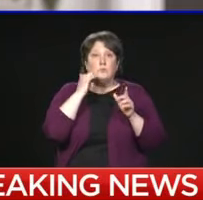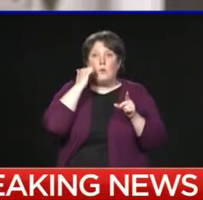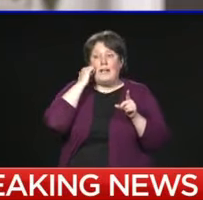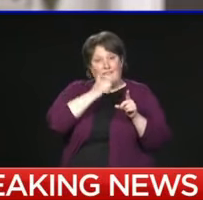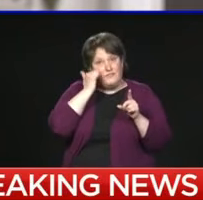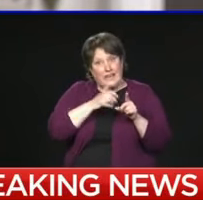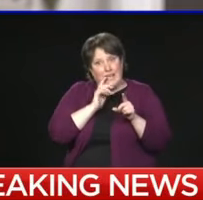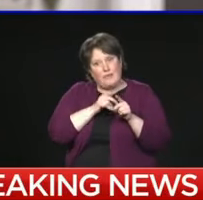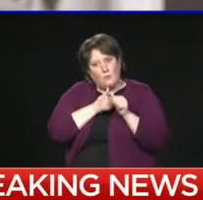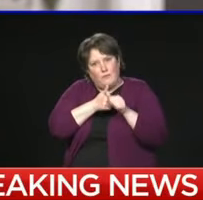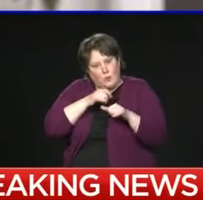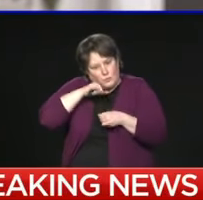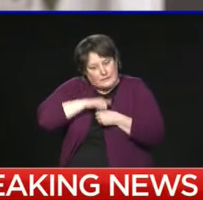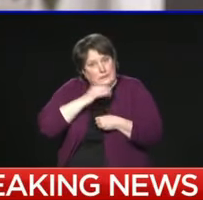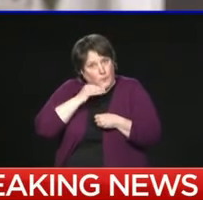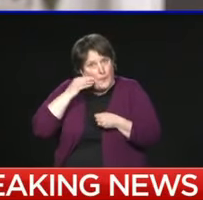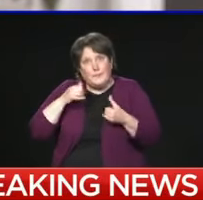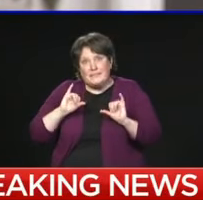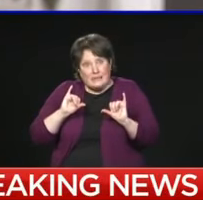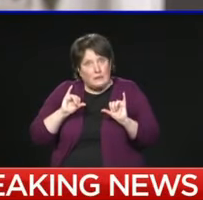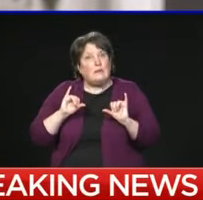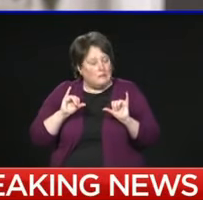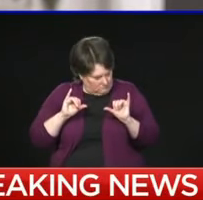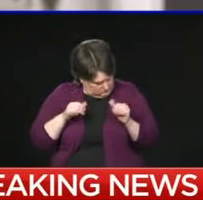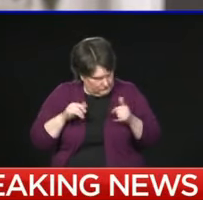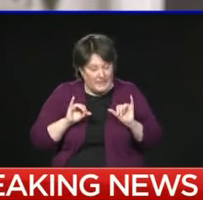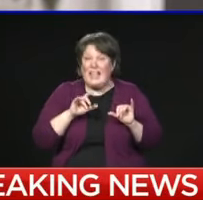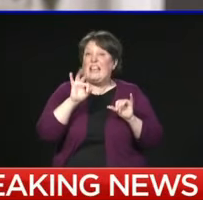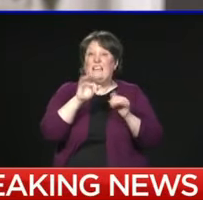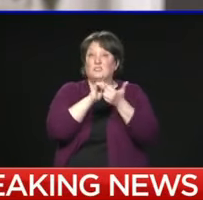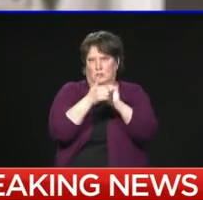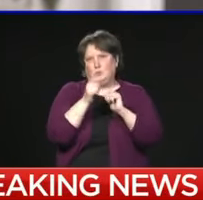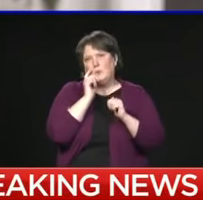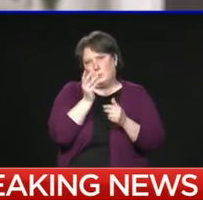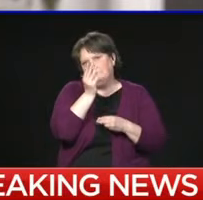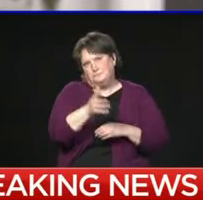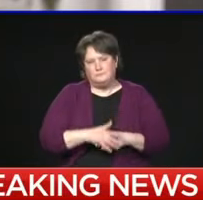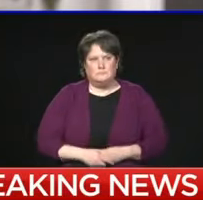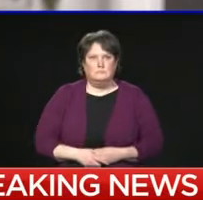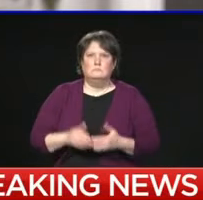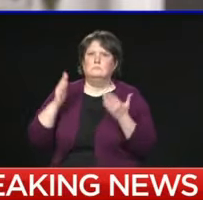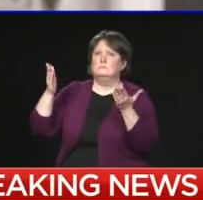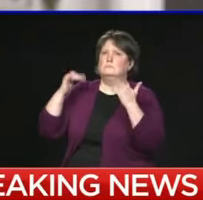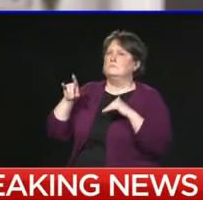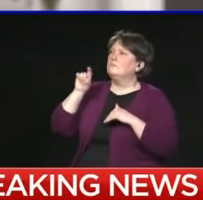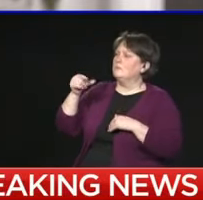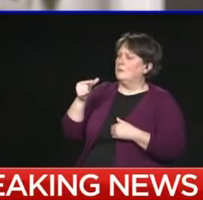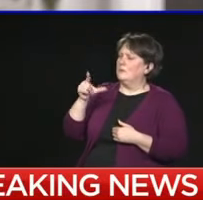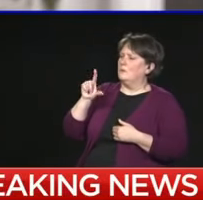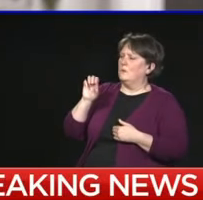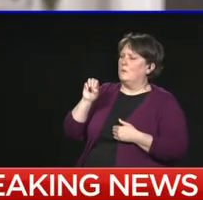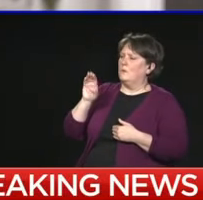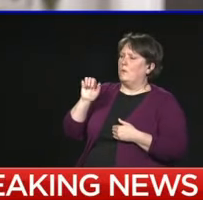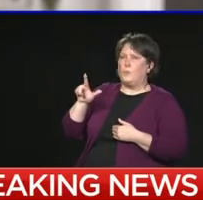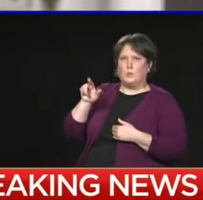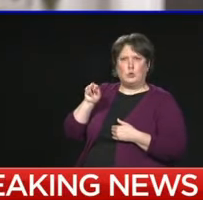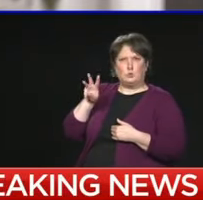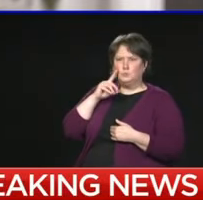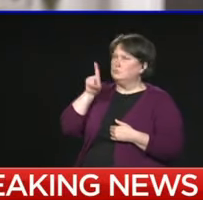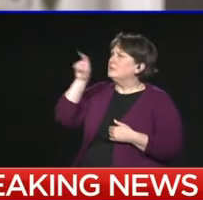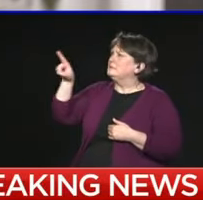we are following the recommendations. If things change, we will let you know. Good morning, Prime Minister. Janet Silver, Global News. With more